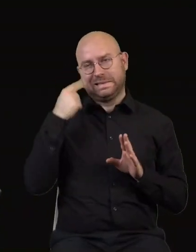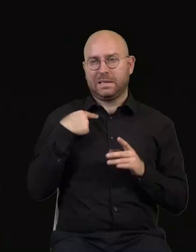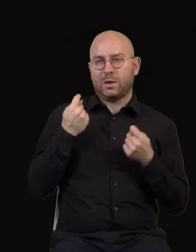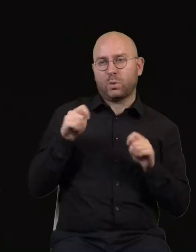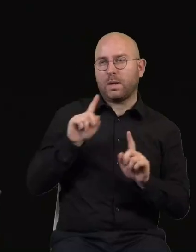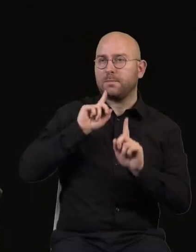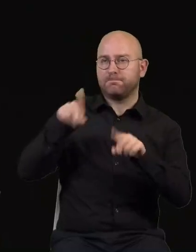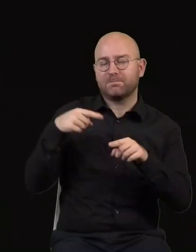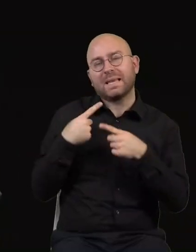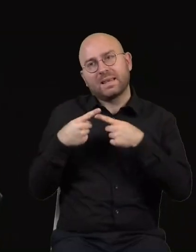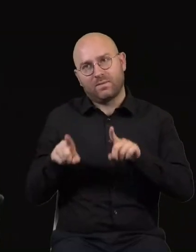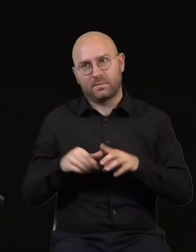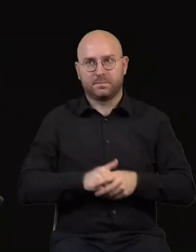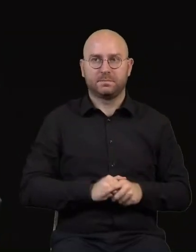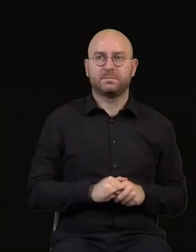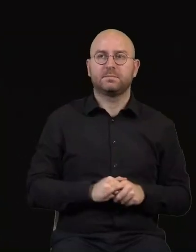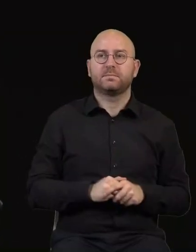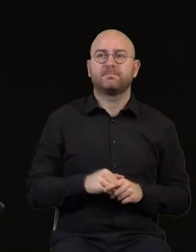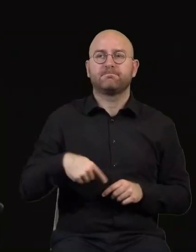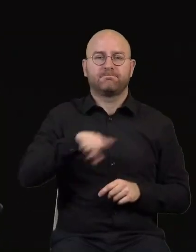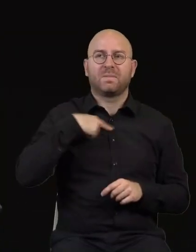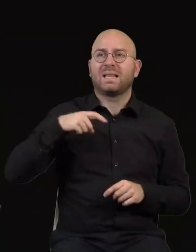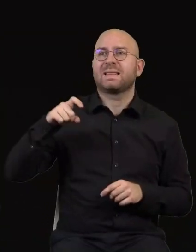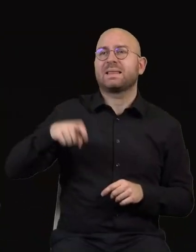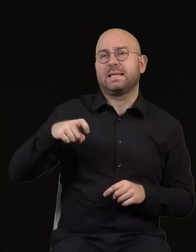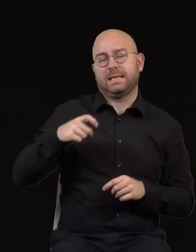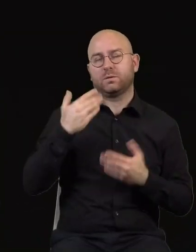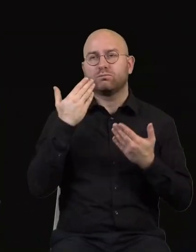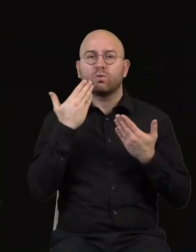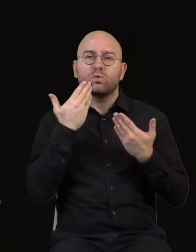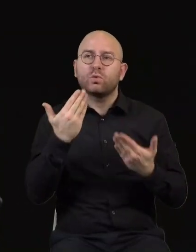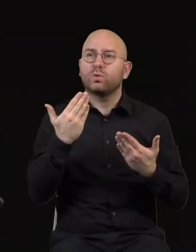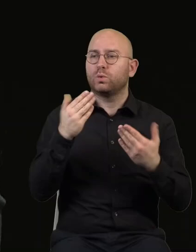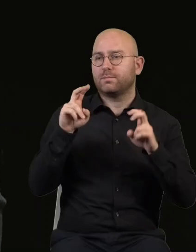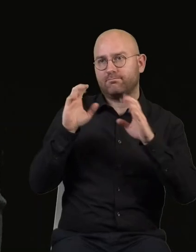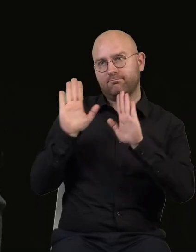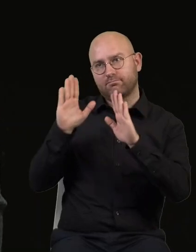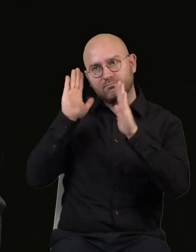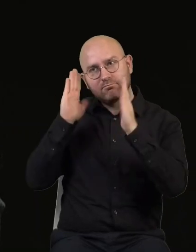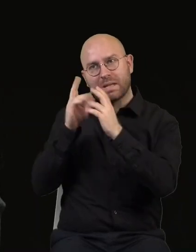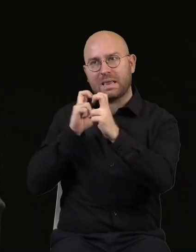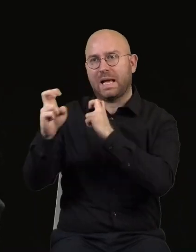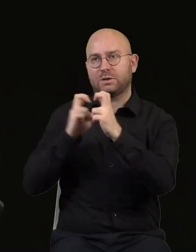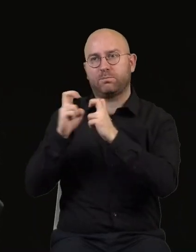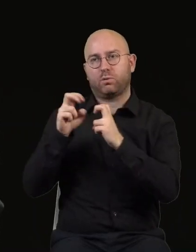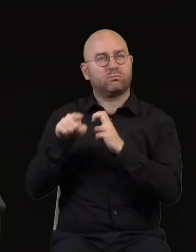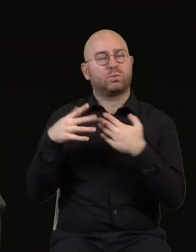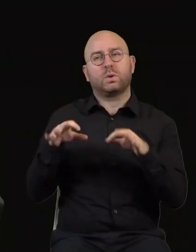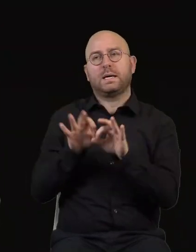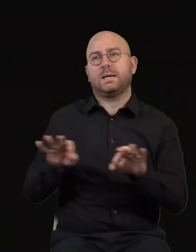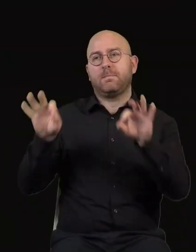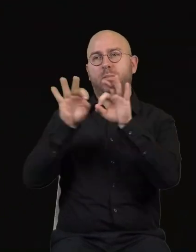a very, very, very important tool if we want to meet the cohesion goal. And we need to